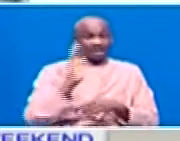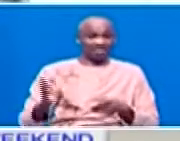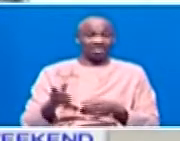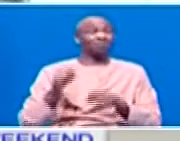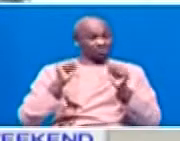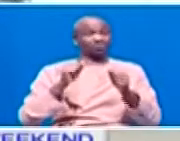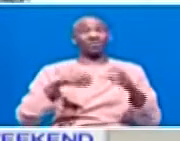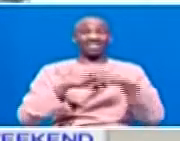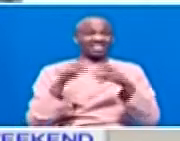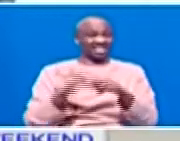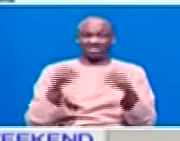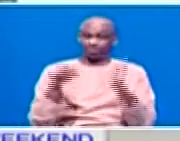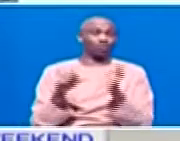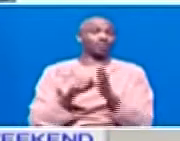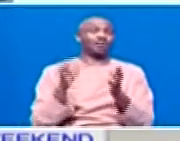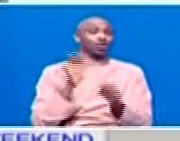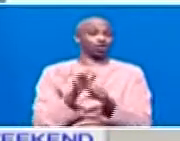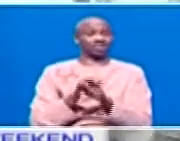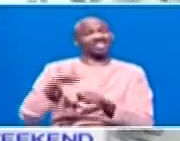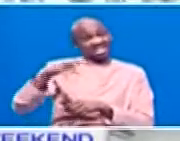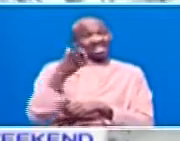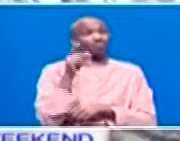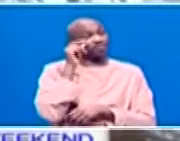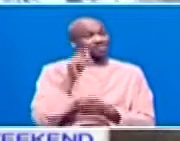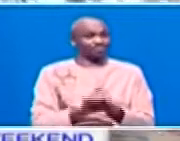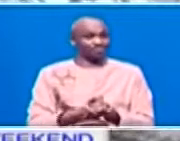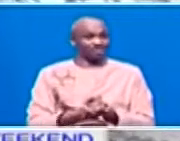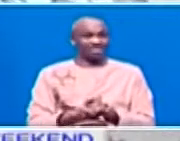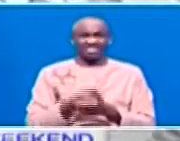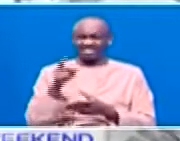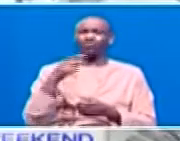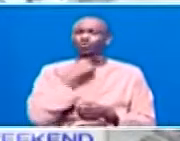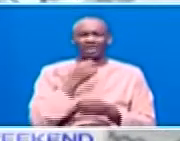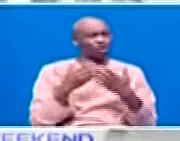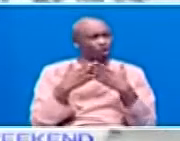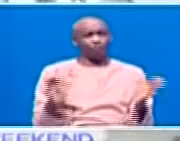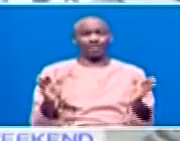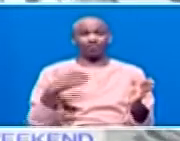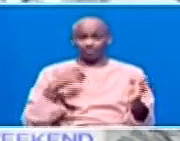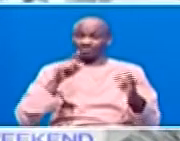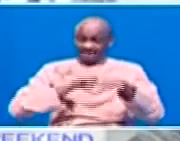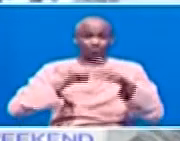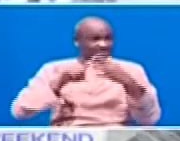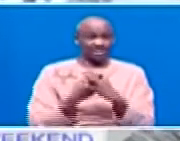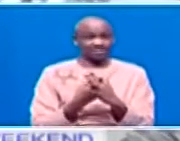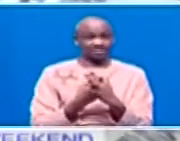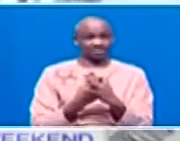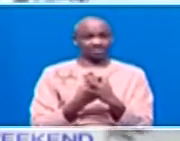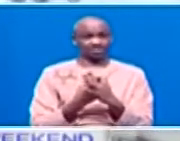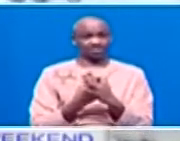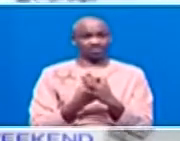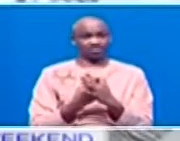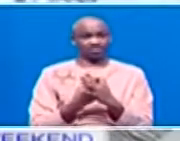be creating a lot of distortion at the region. We will make it very open from the beginning